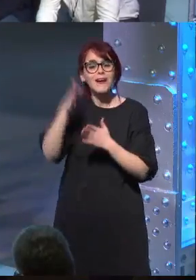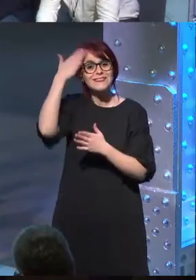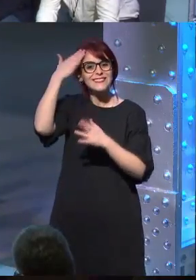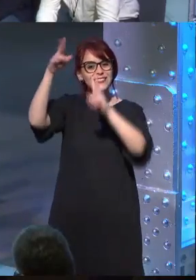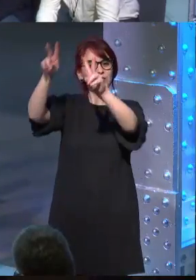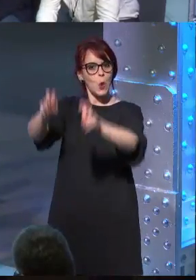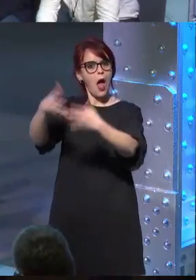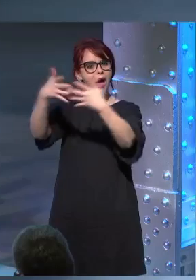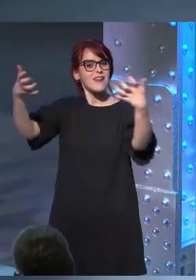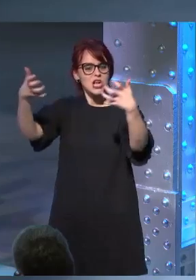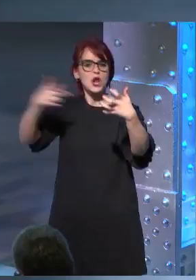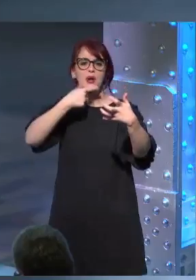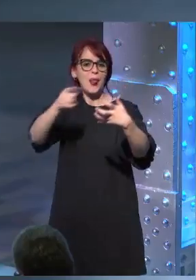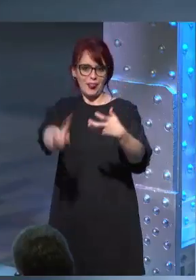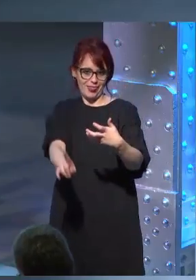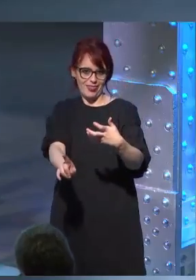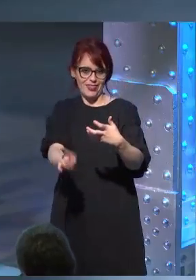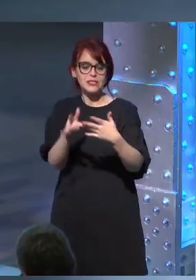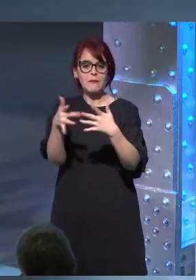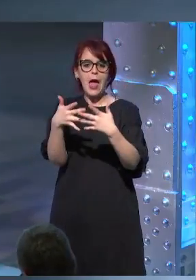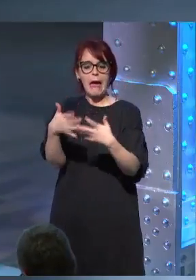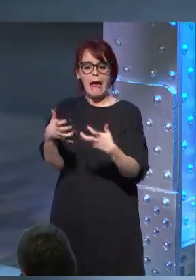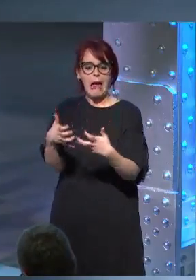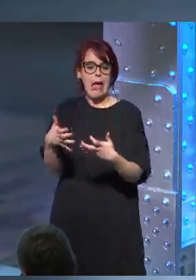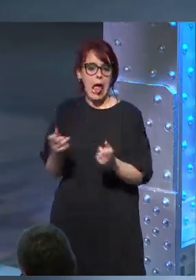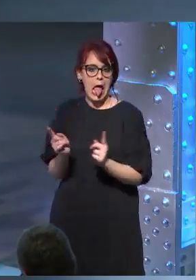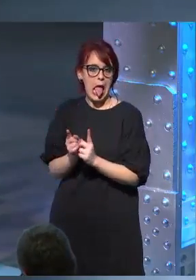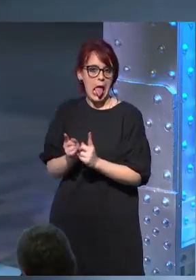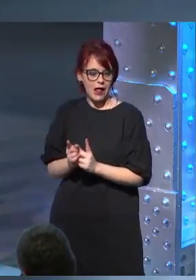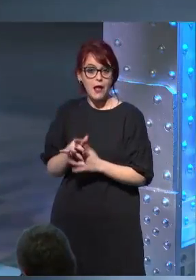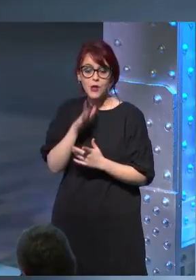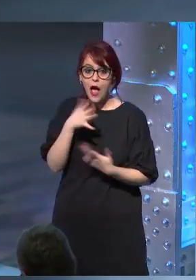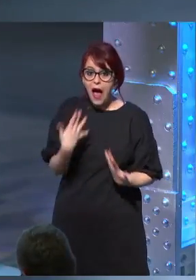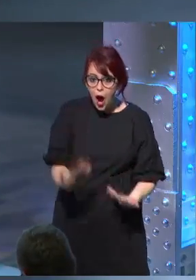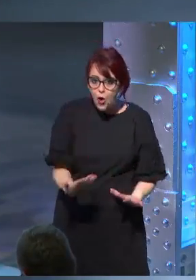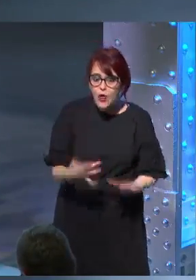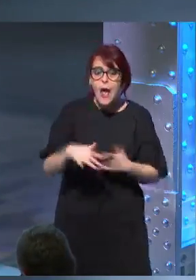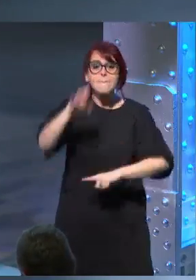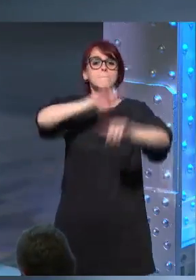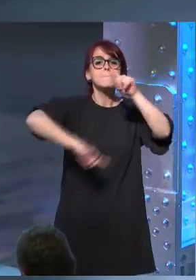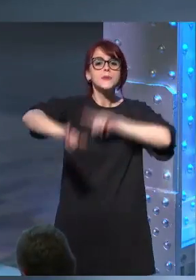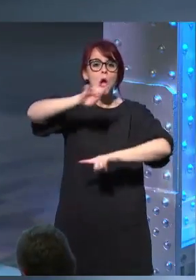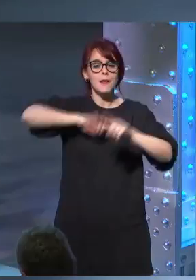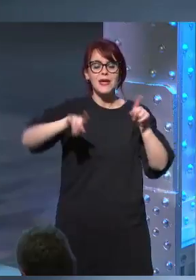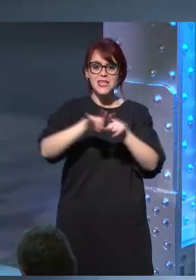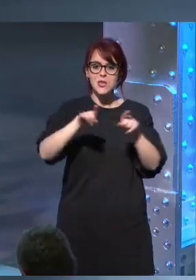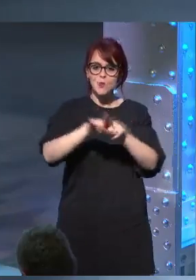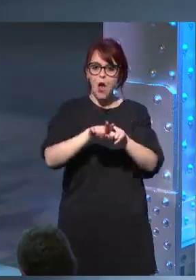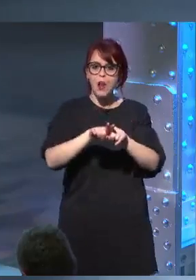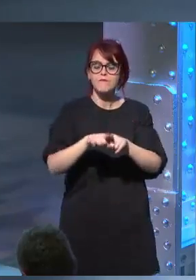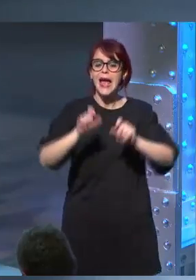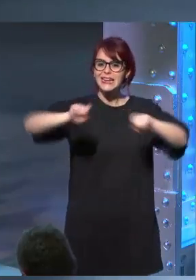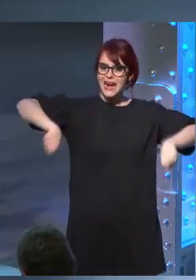goodness of the technologies and the digital world. Nowadays, we